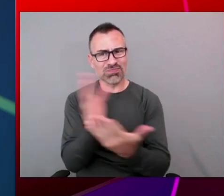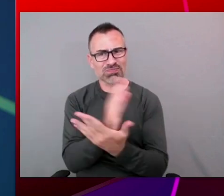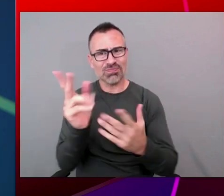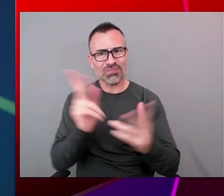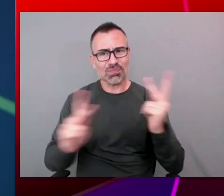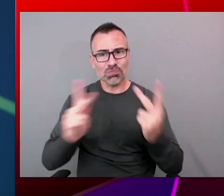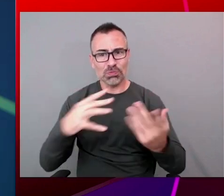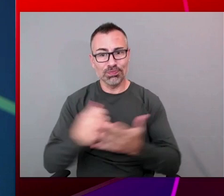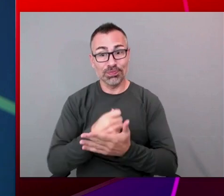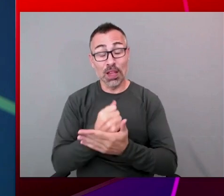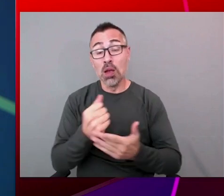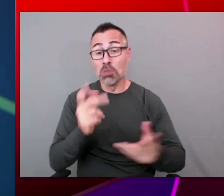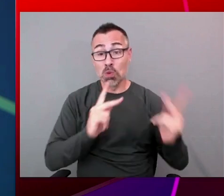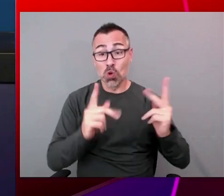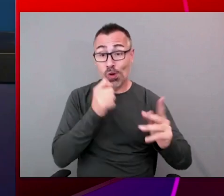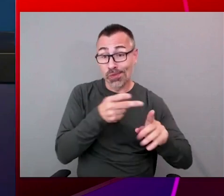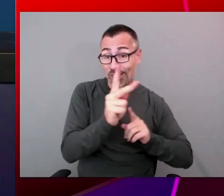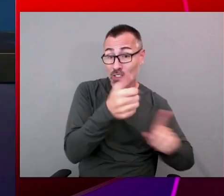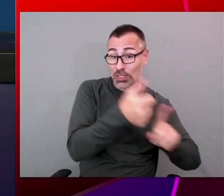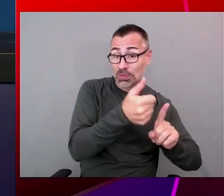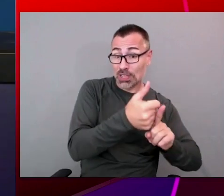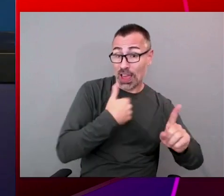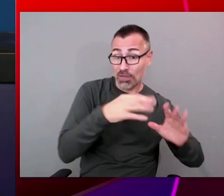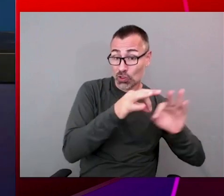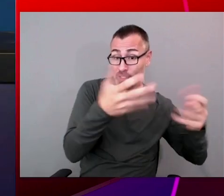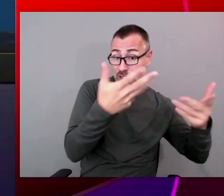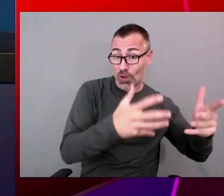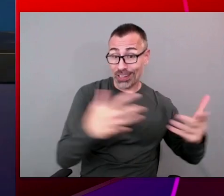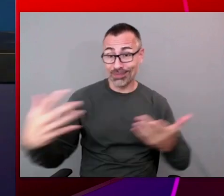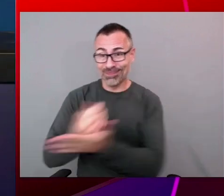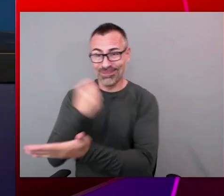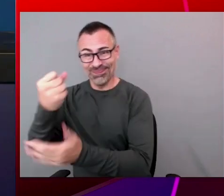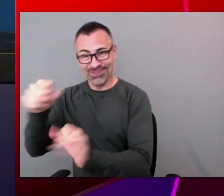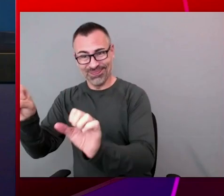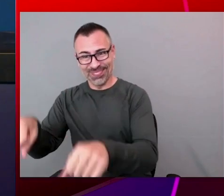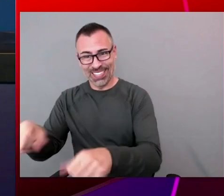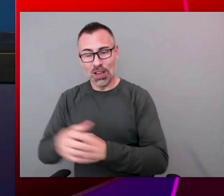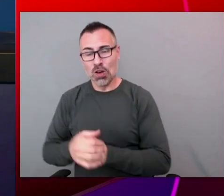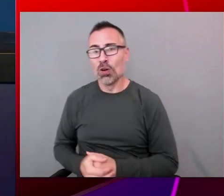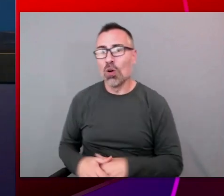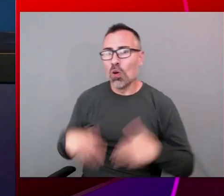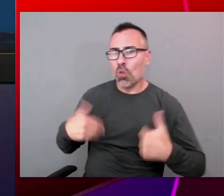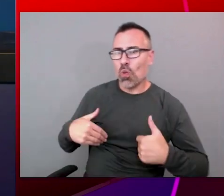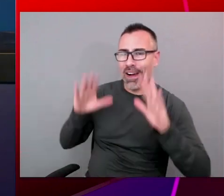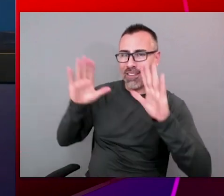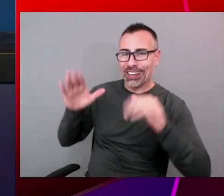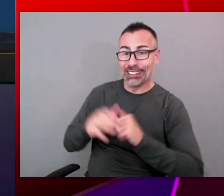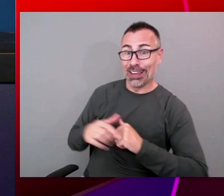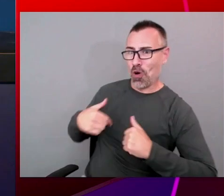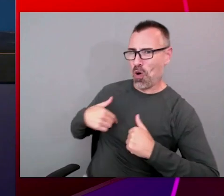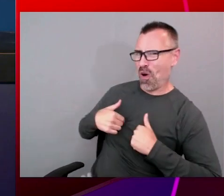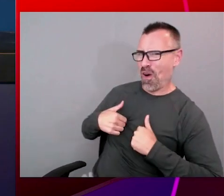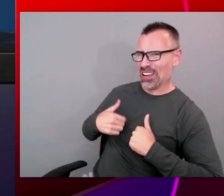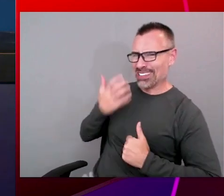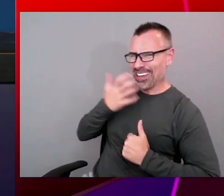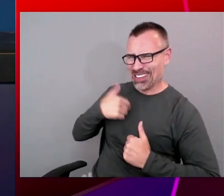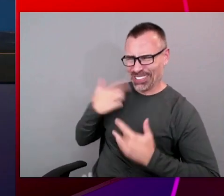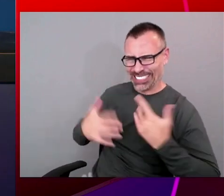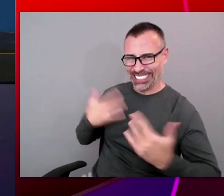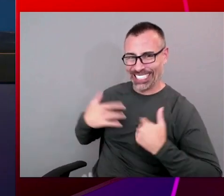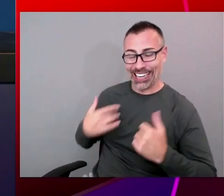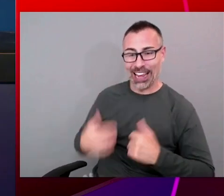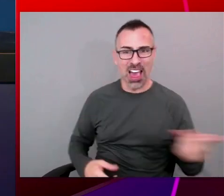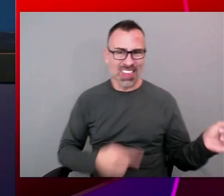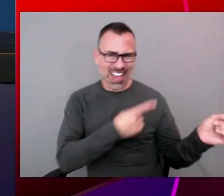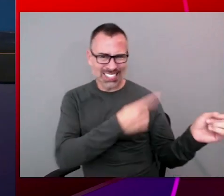have degrees. Yeah. Well, great. Fantastic. Yeah, this sounds awesome. I'm excited. You can tell I'm excited about it. He's actually, this is the most excited I've